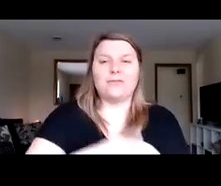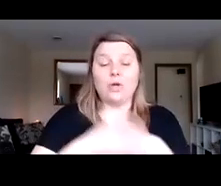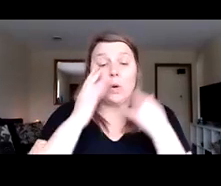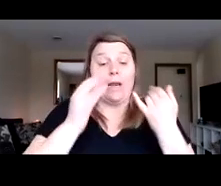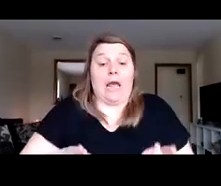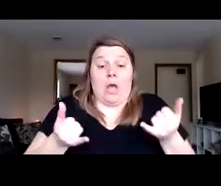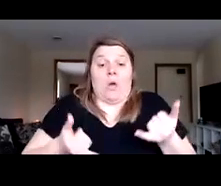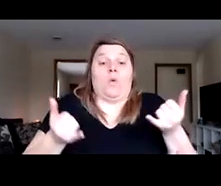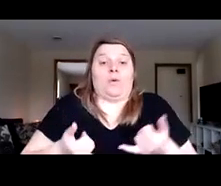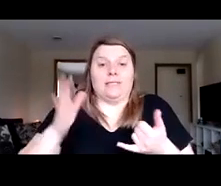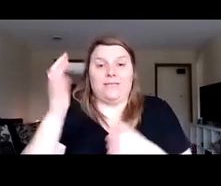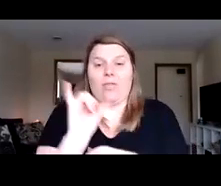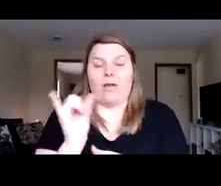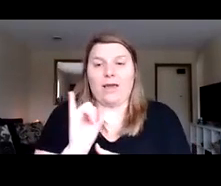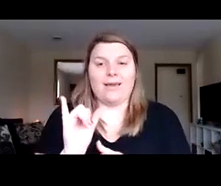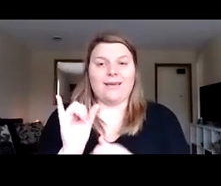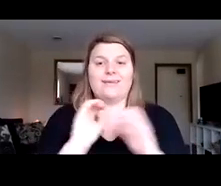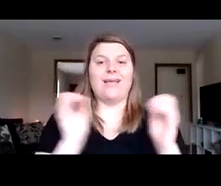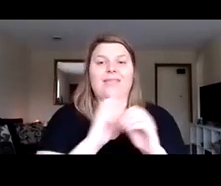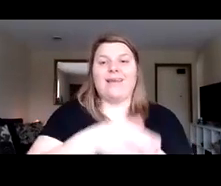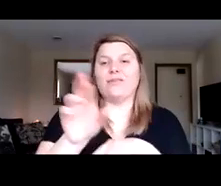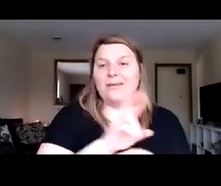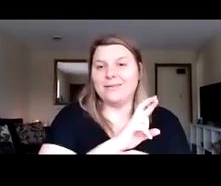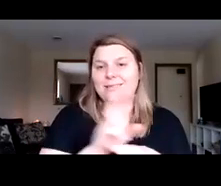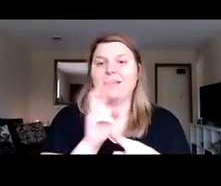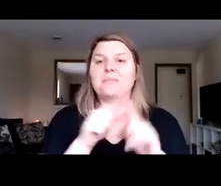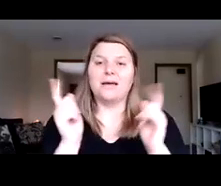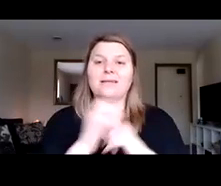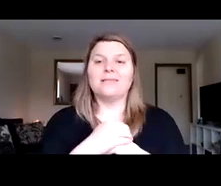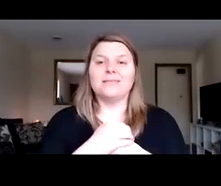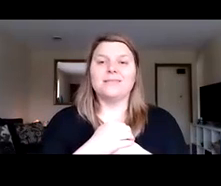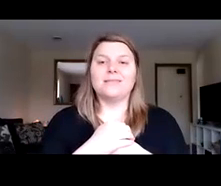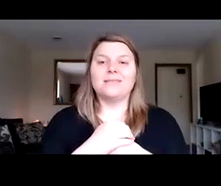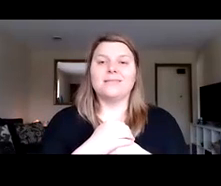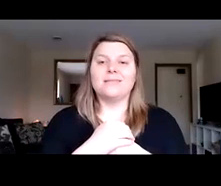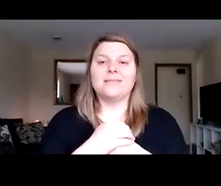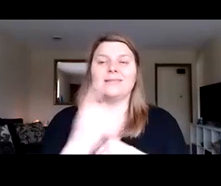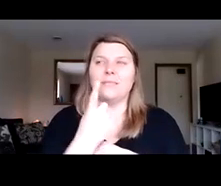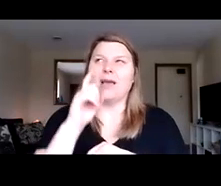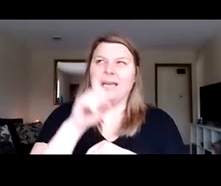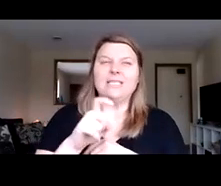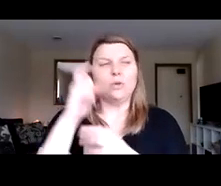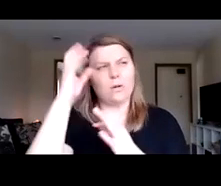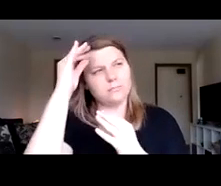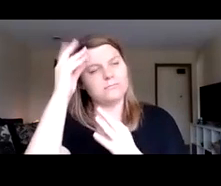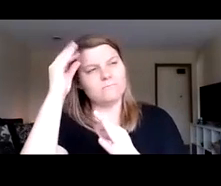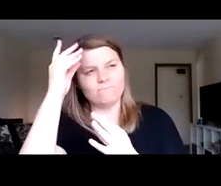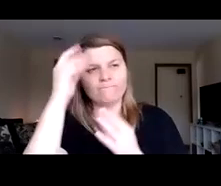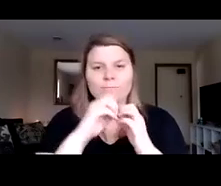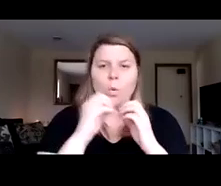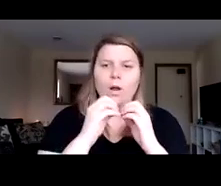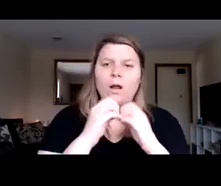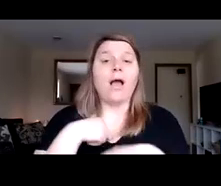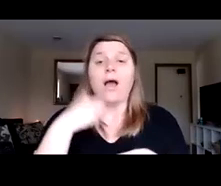nothing's gonna be after residency, but it definitely is like something I need to keep thinking about. And I